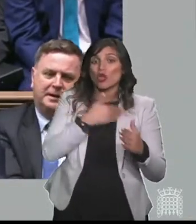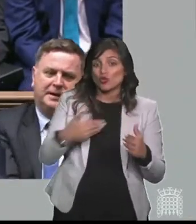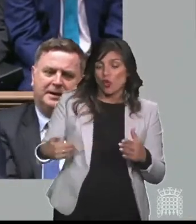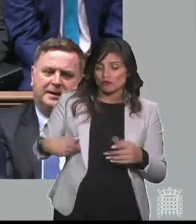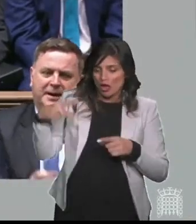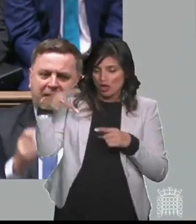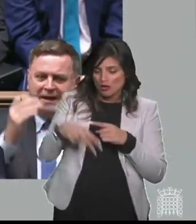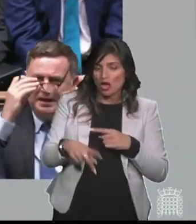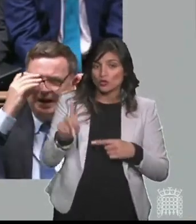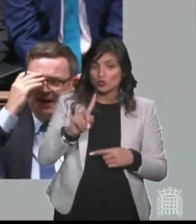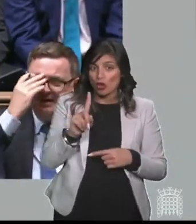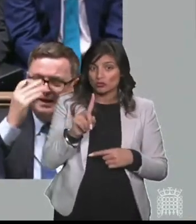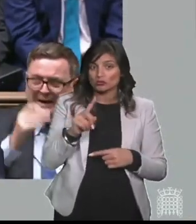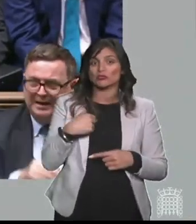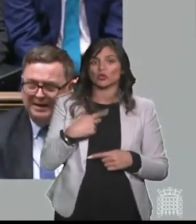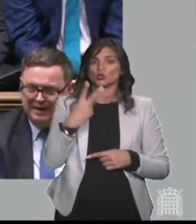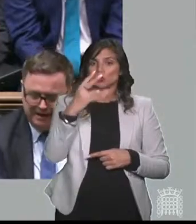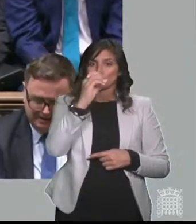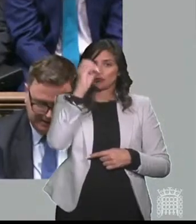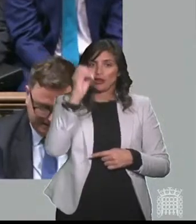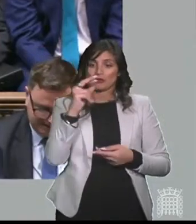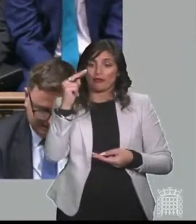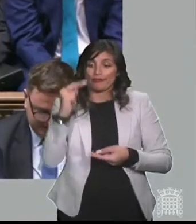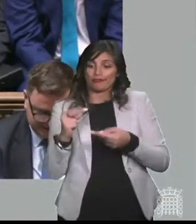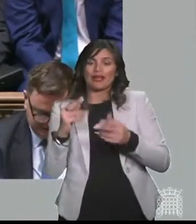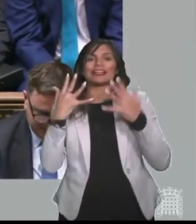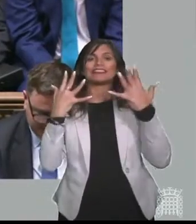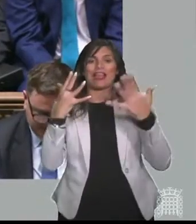12% to